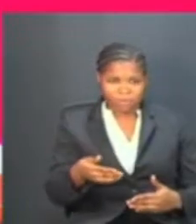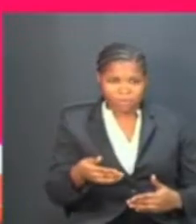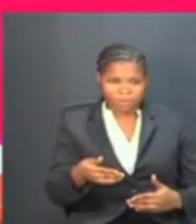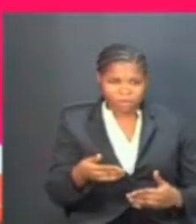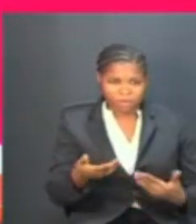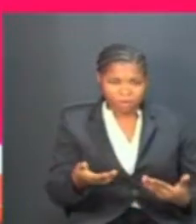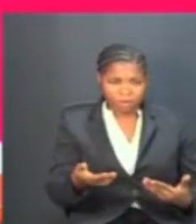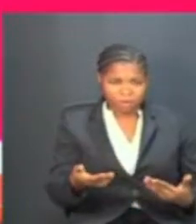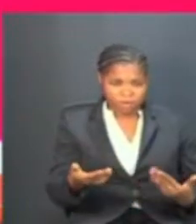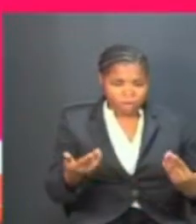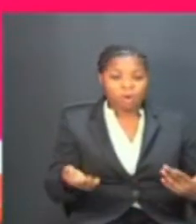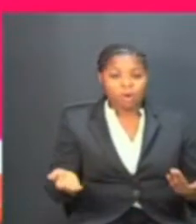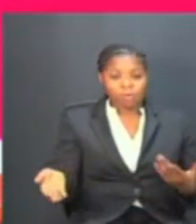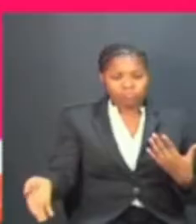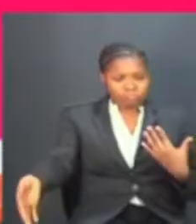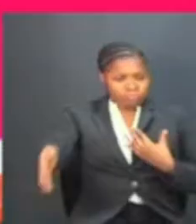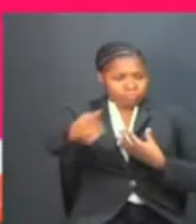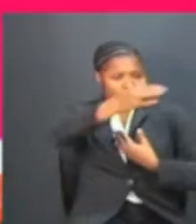shirt we call jumper.